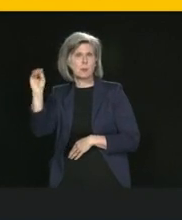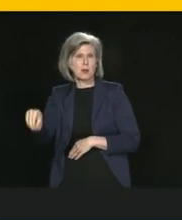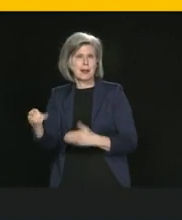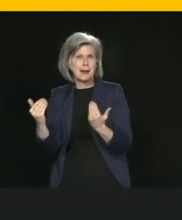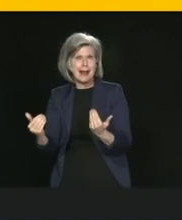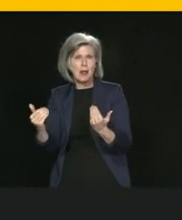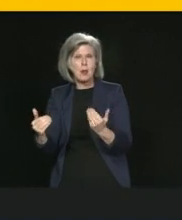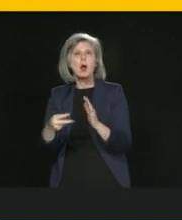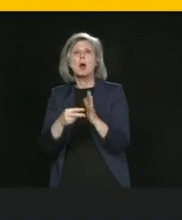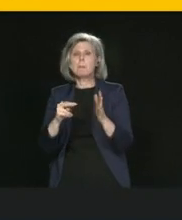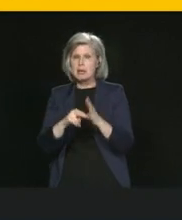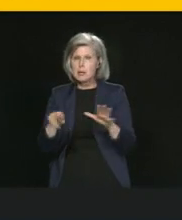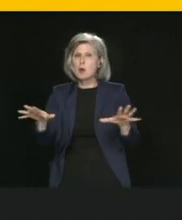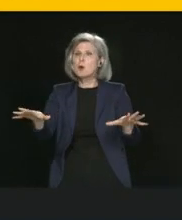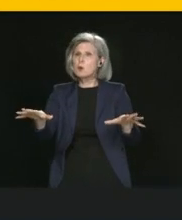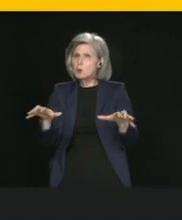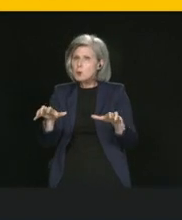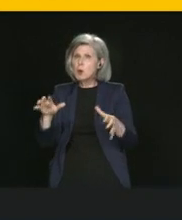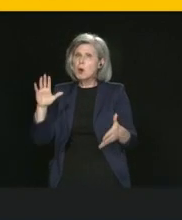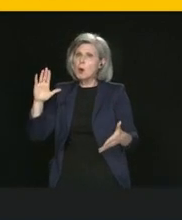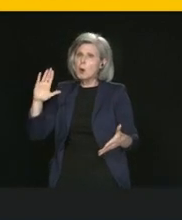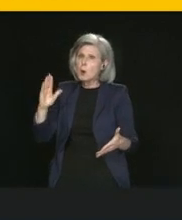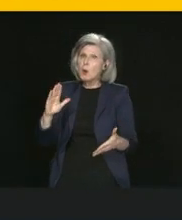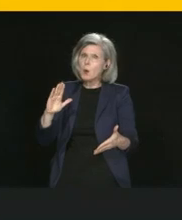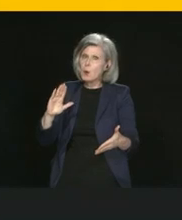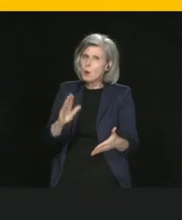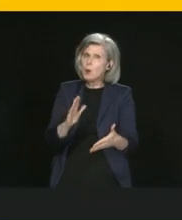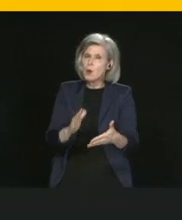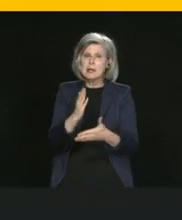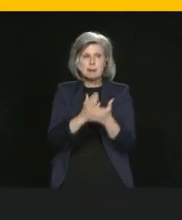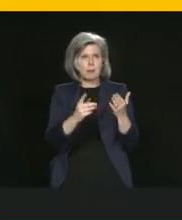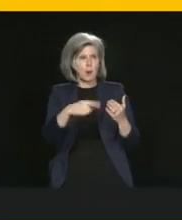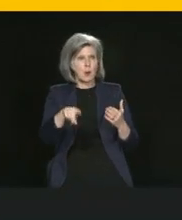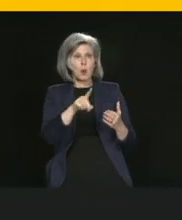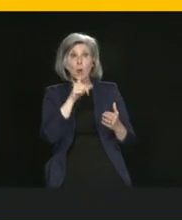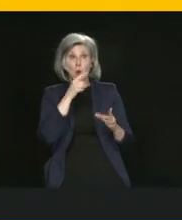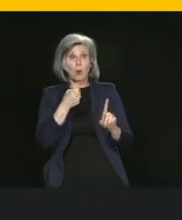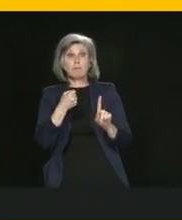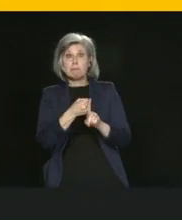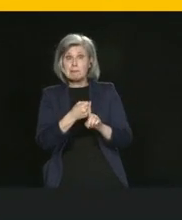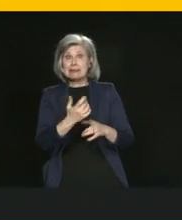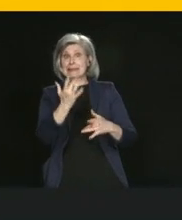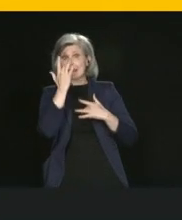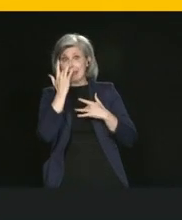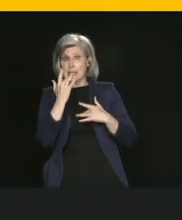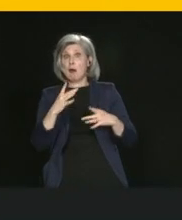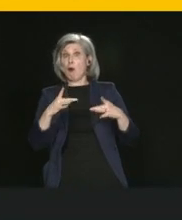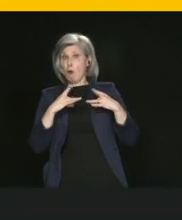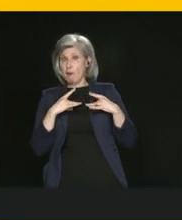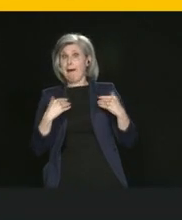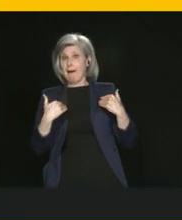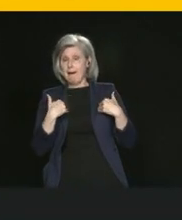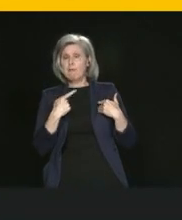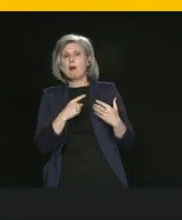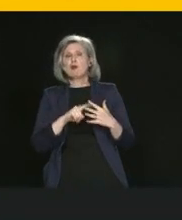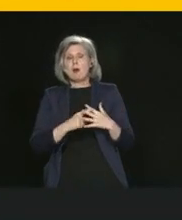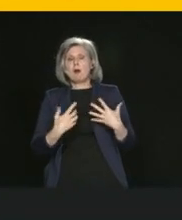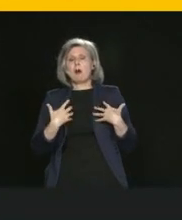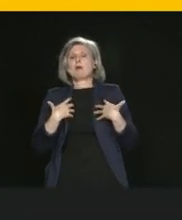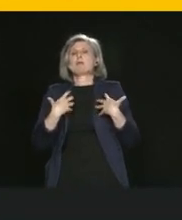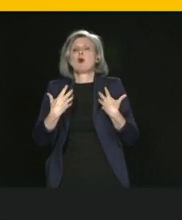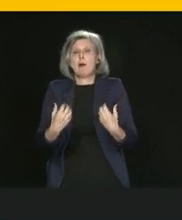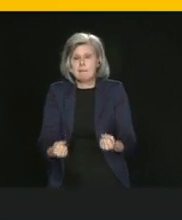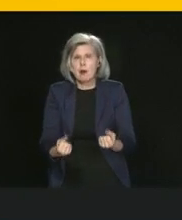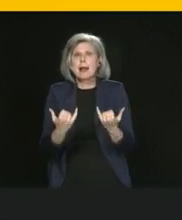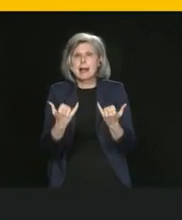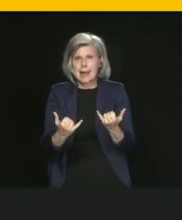long road to recovery. It also means that we've protected the health system and have been able to support severely ill cases through the worst